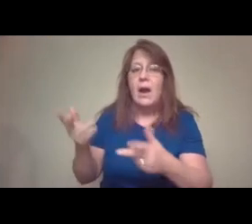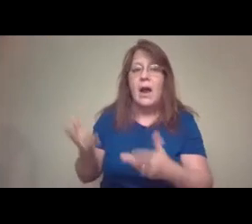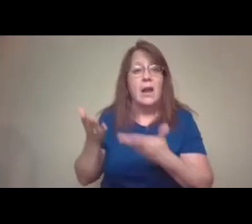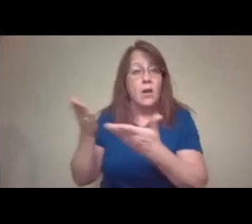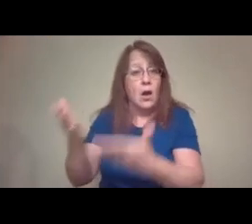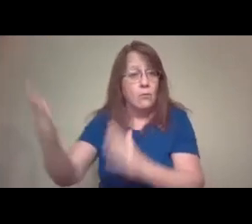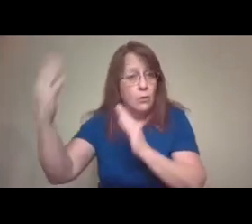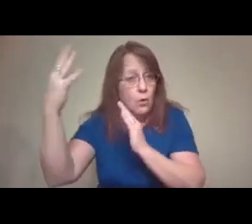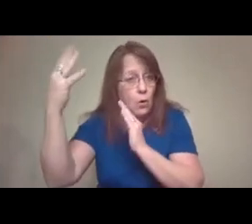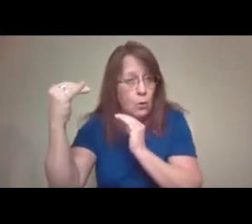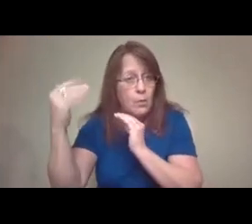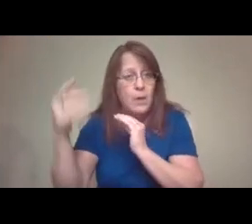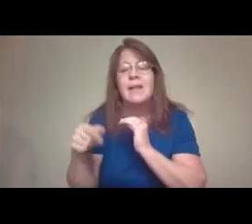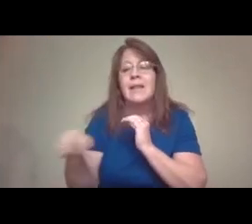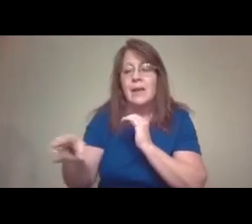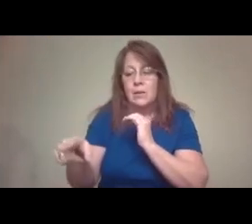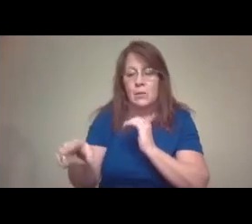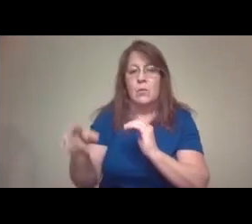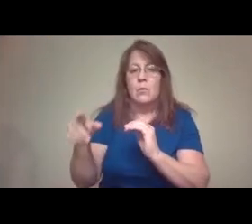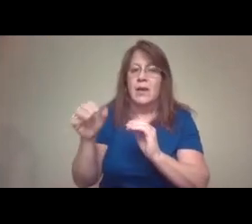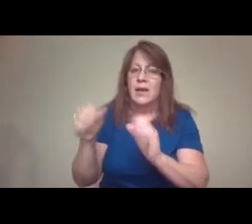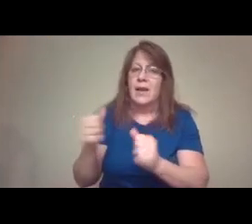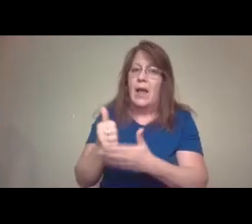that support and through that difficult time.